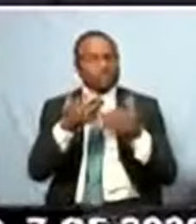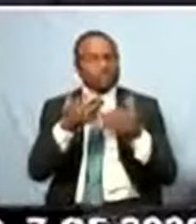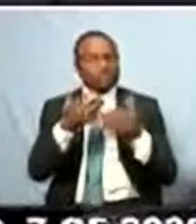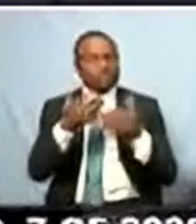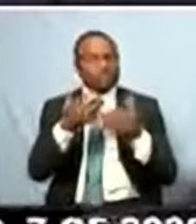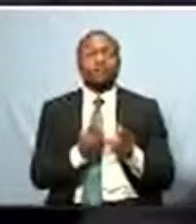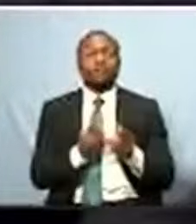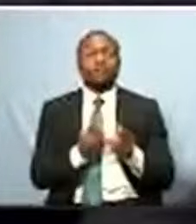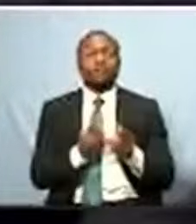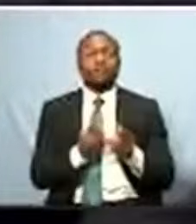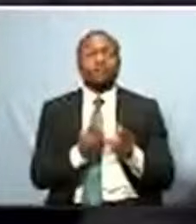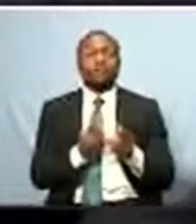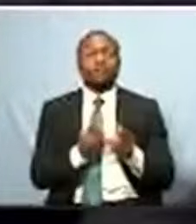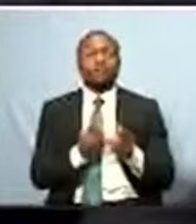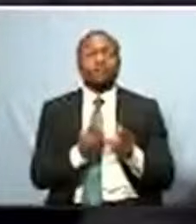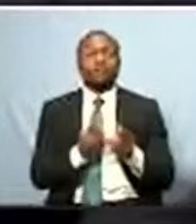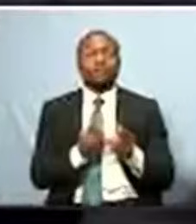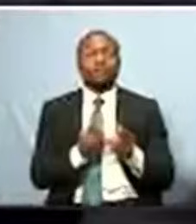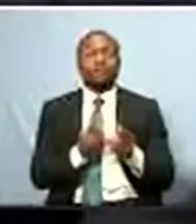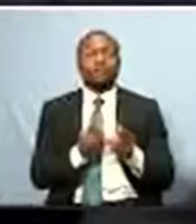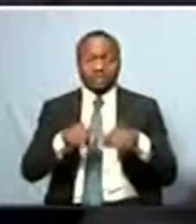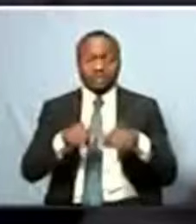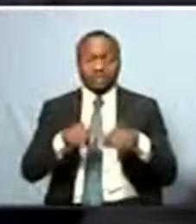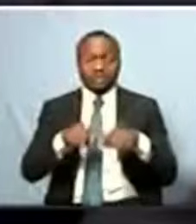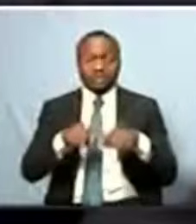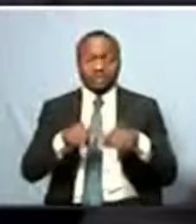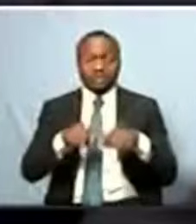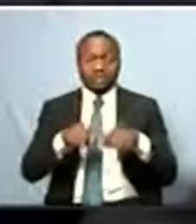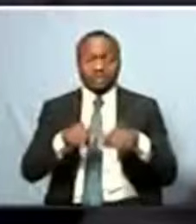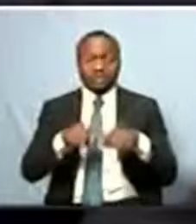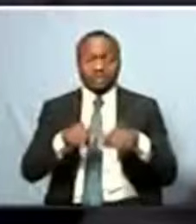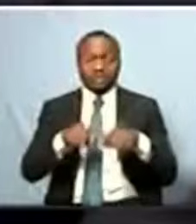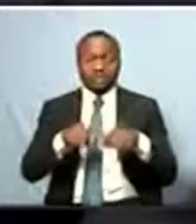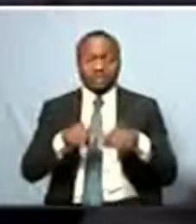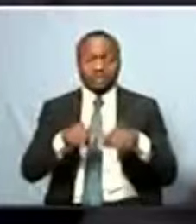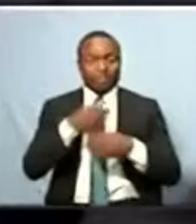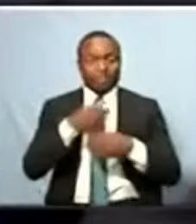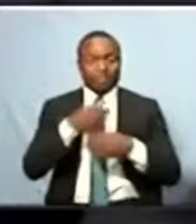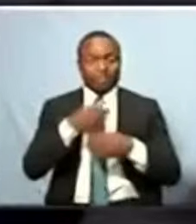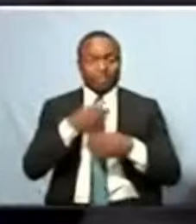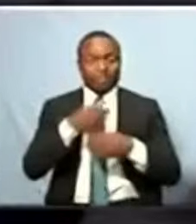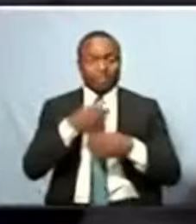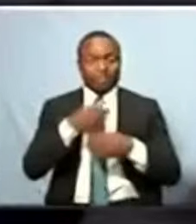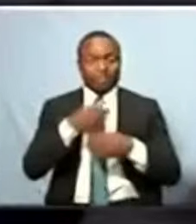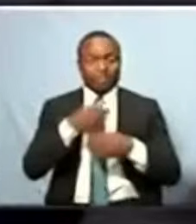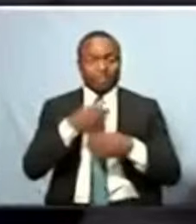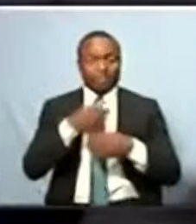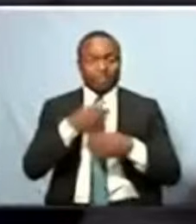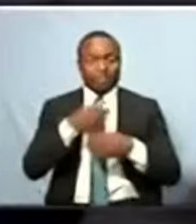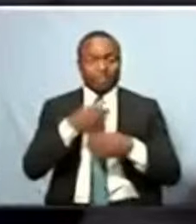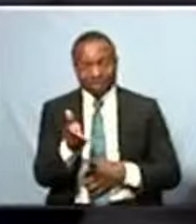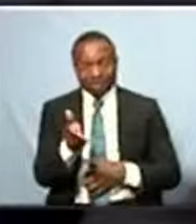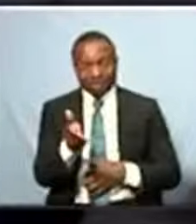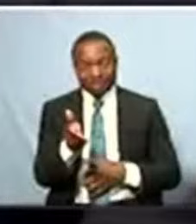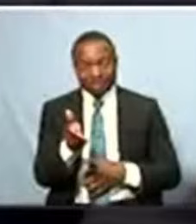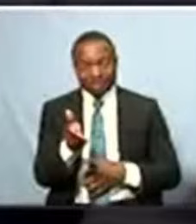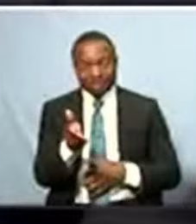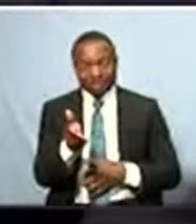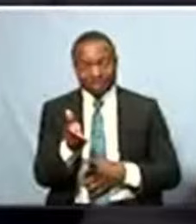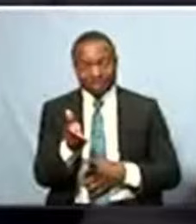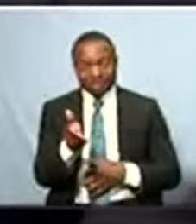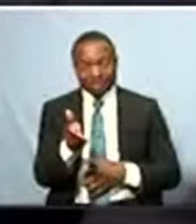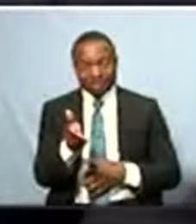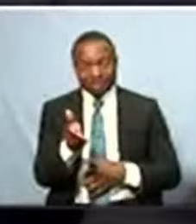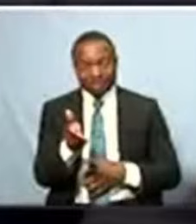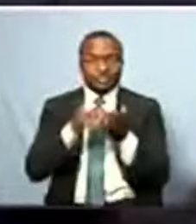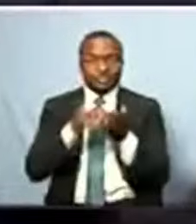as a party to the reality on the ground, in order to ensure there is national